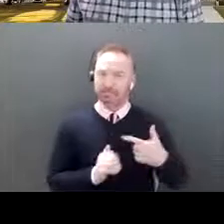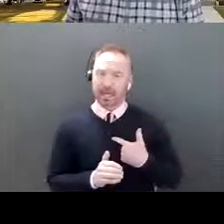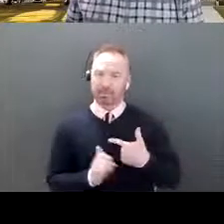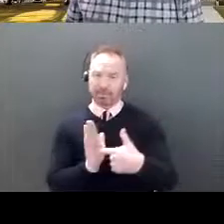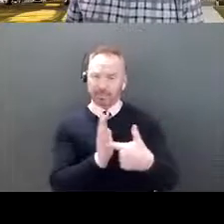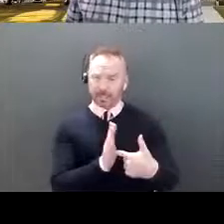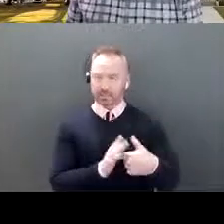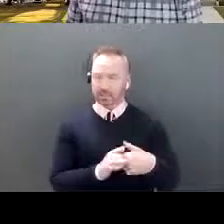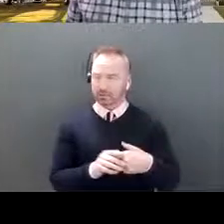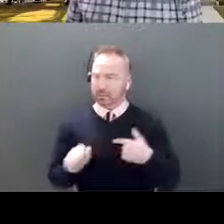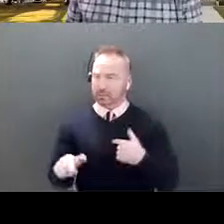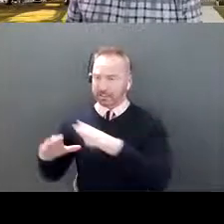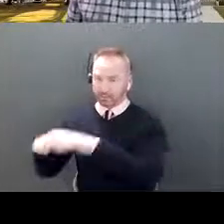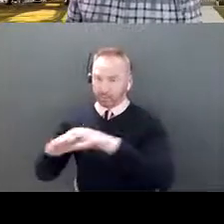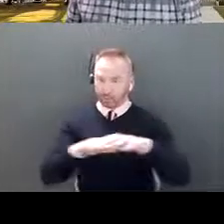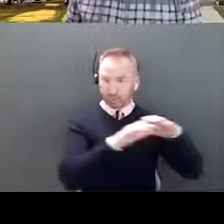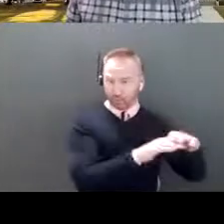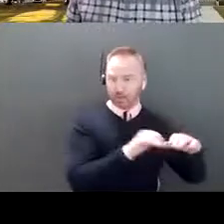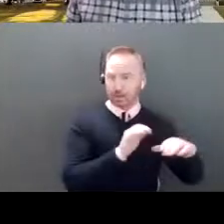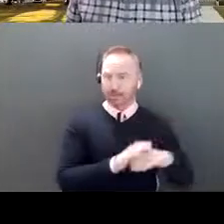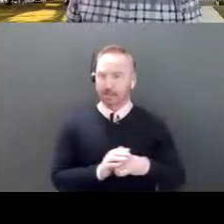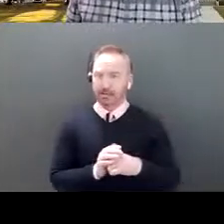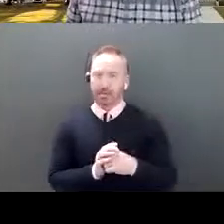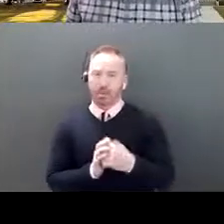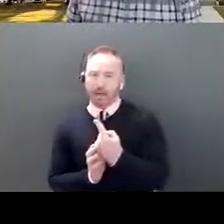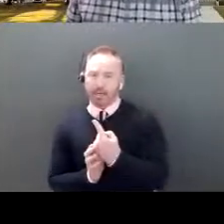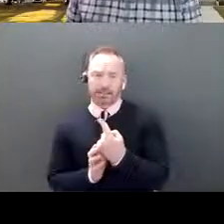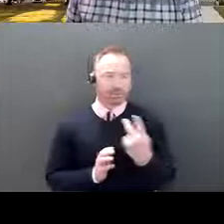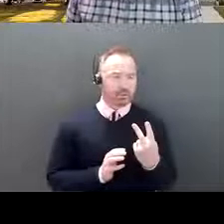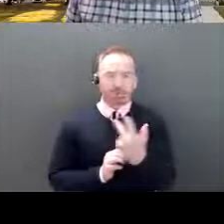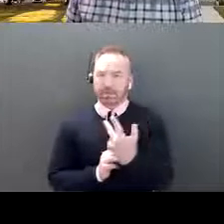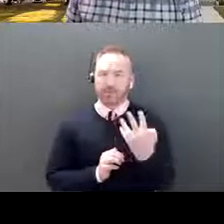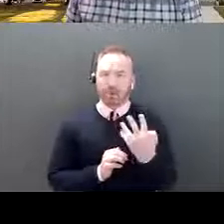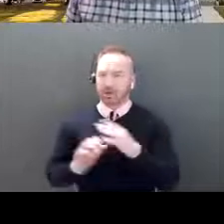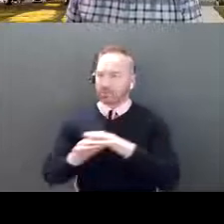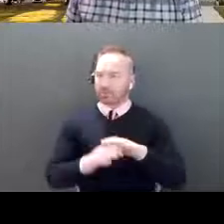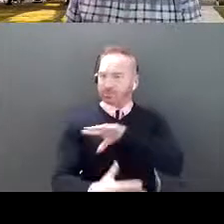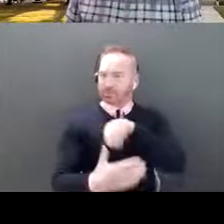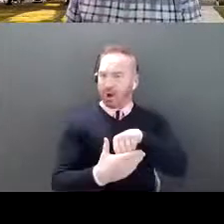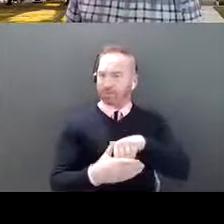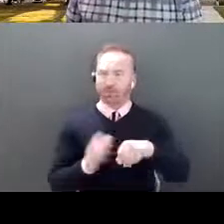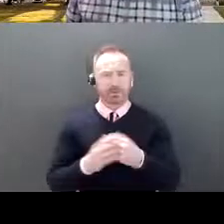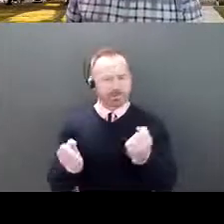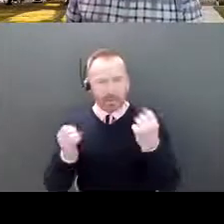vulnerable populations. Again, repeating myself, there are many vulnerable populations, including